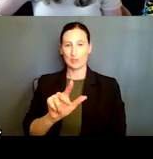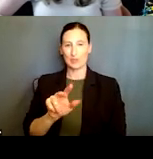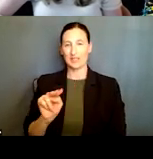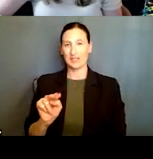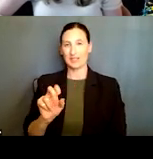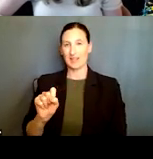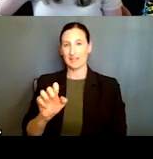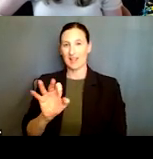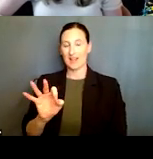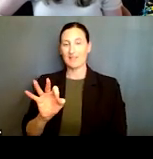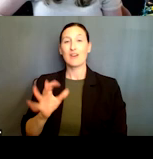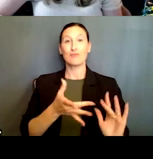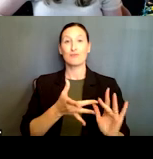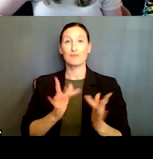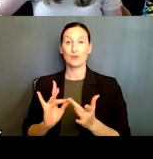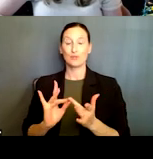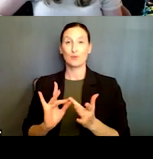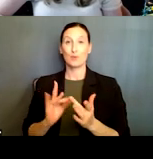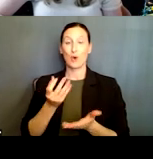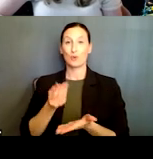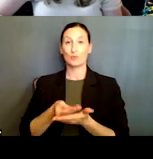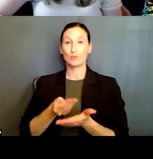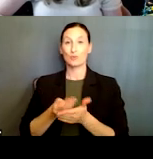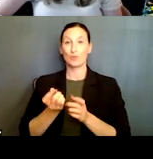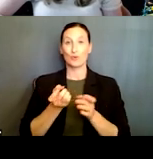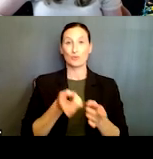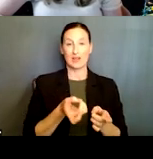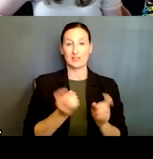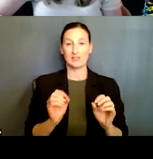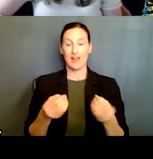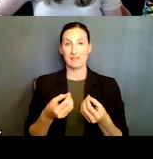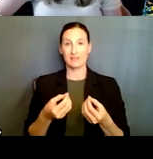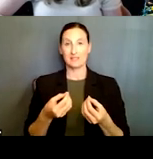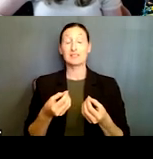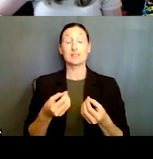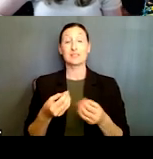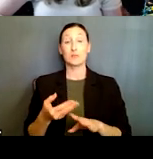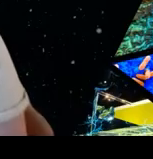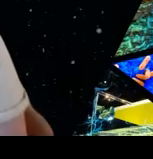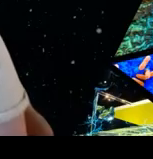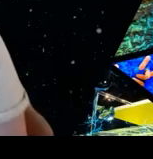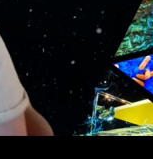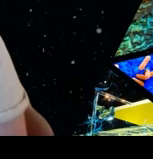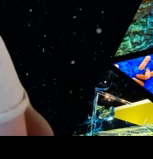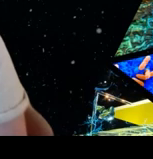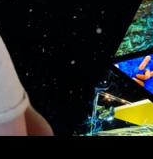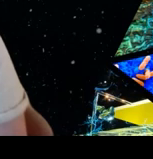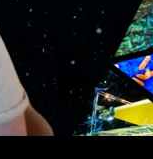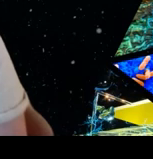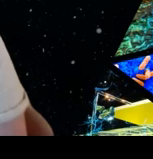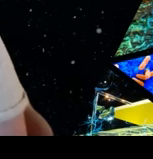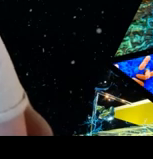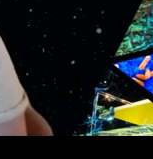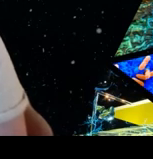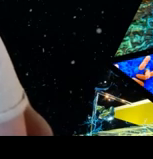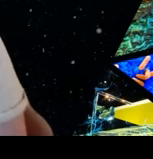Office. My pleasure to welcome you today to the Fall 2023 NSF Virtual Grants Conference. I am now pleased to present this